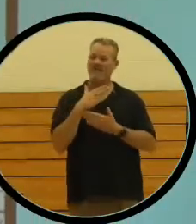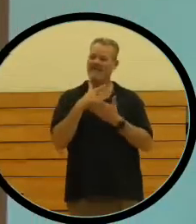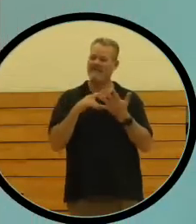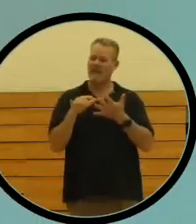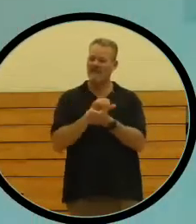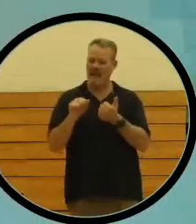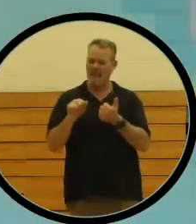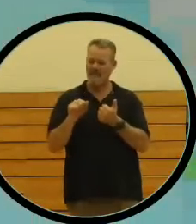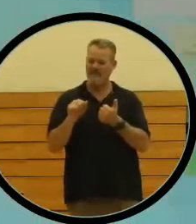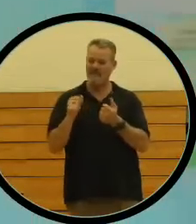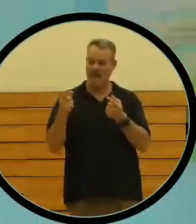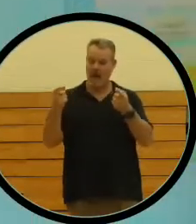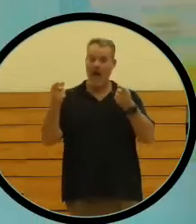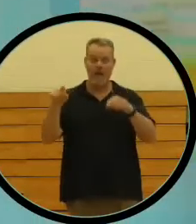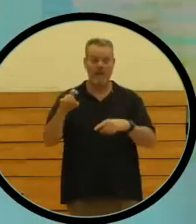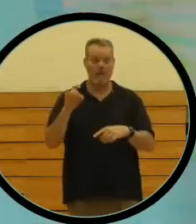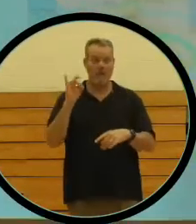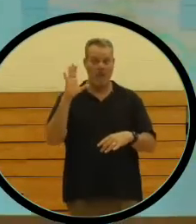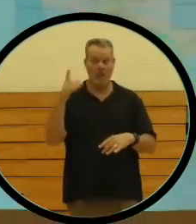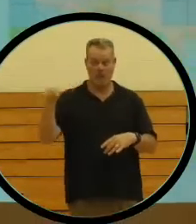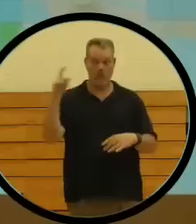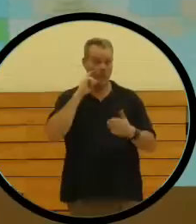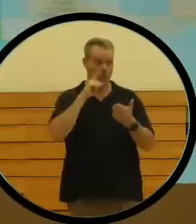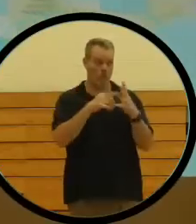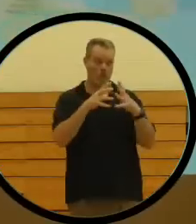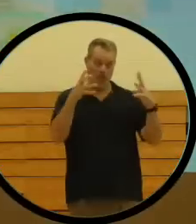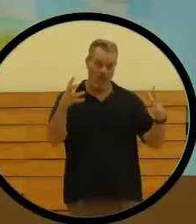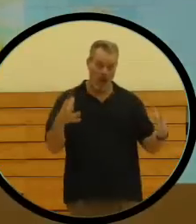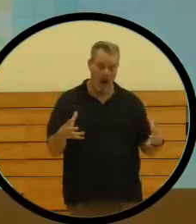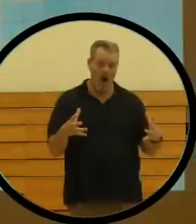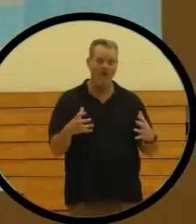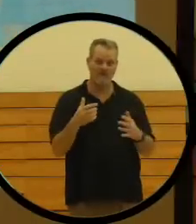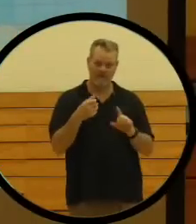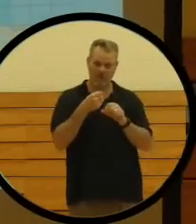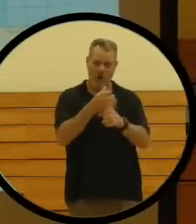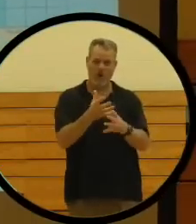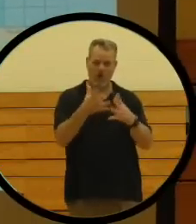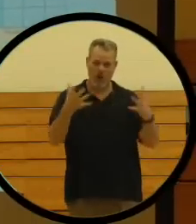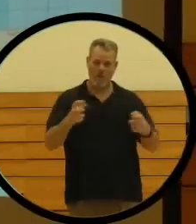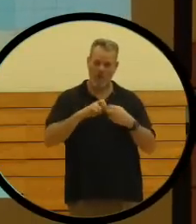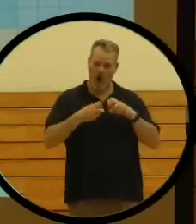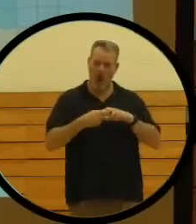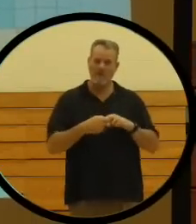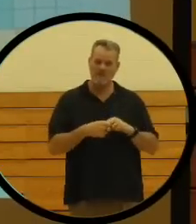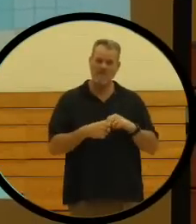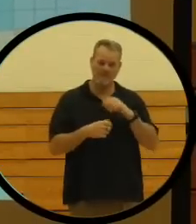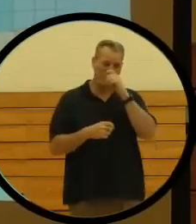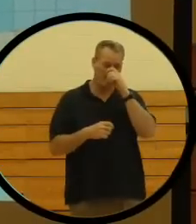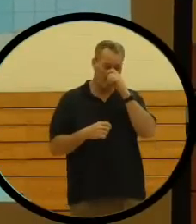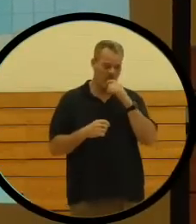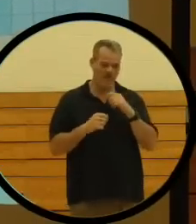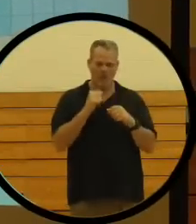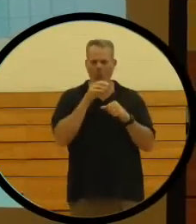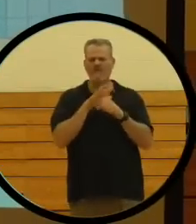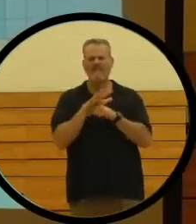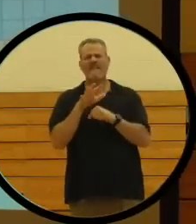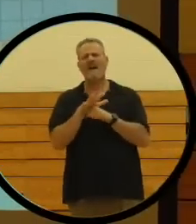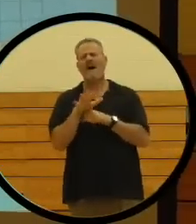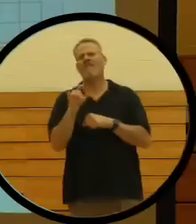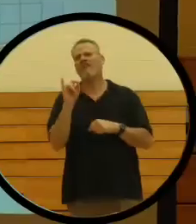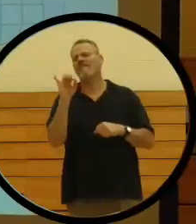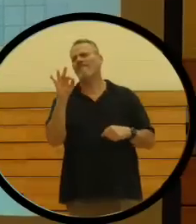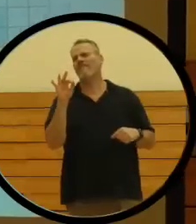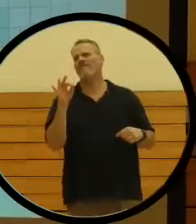was relatively significant, right? People really noticed it, and it caused problems, right? It wasn't enough that it, you